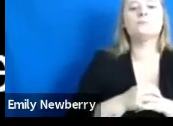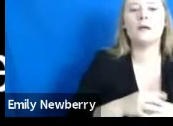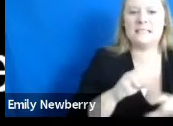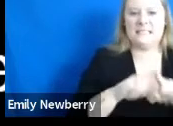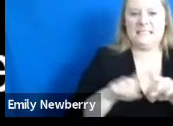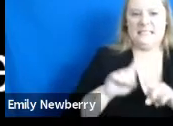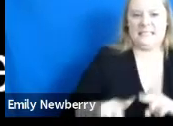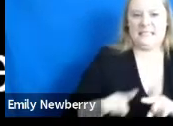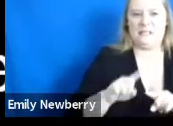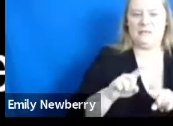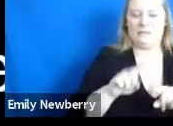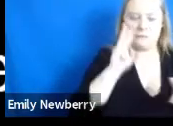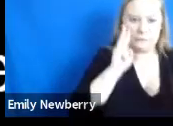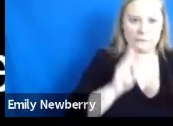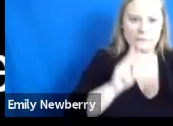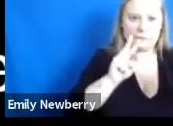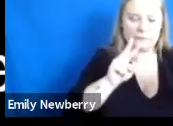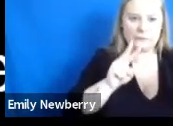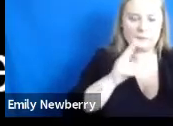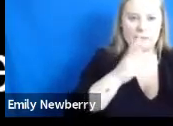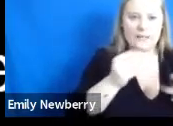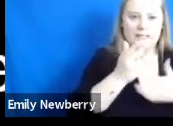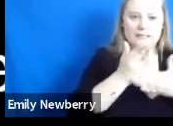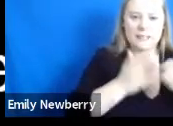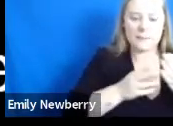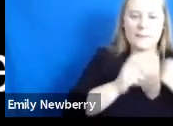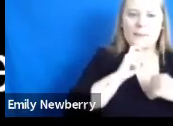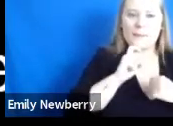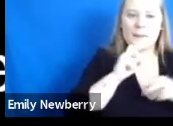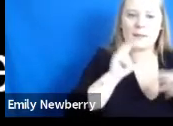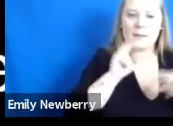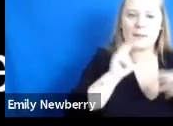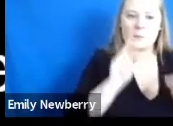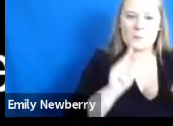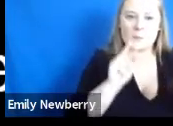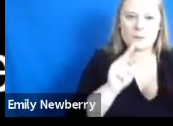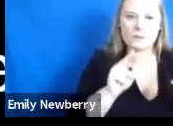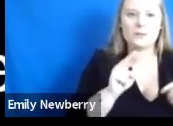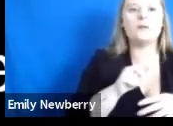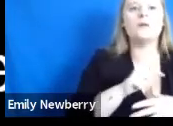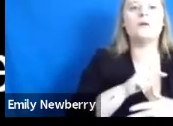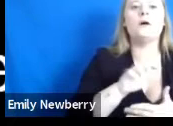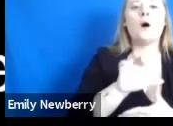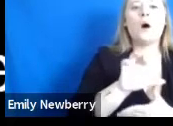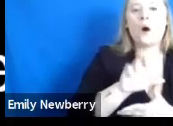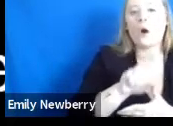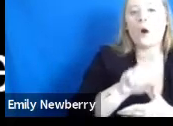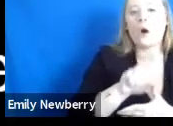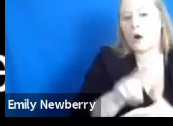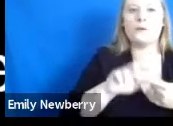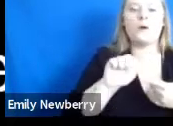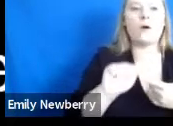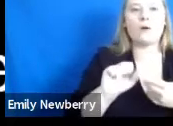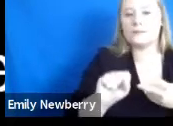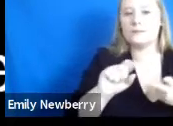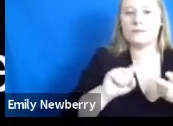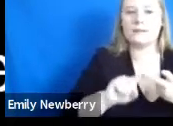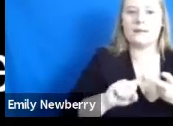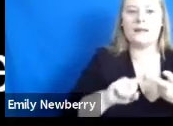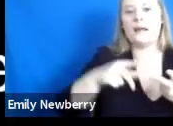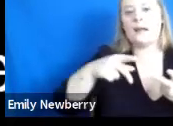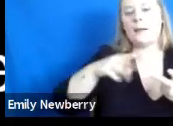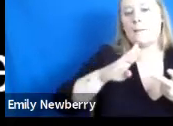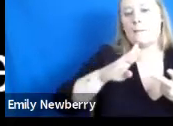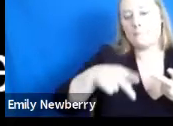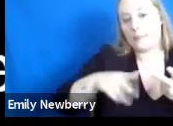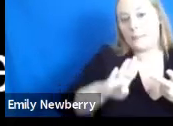days, and some of the metals that were monitored included iron, copper, arsenic, and lead. What was found